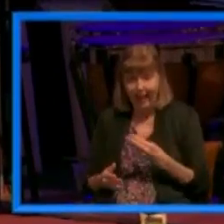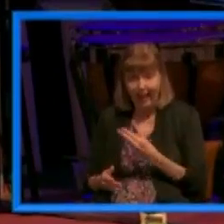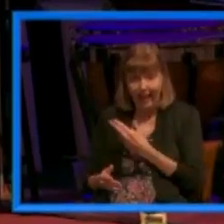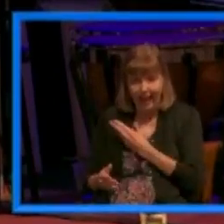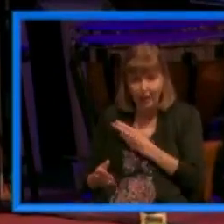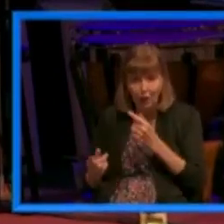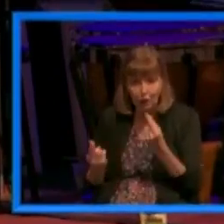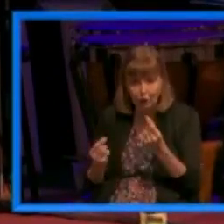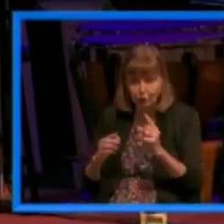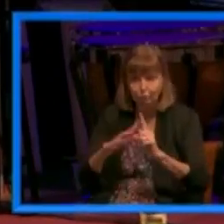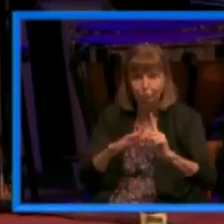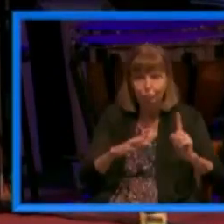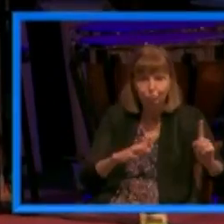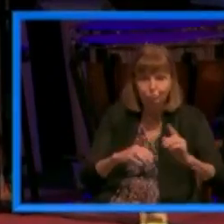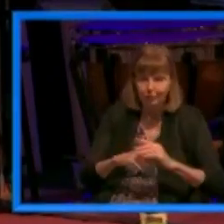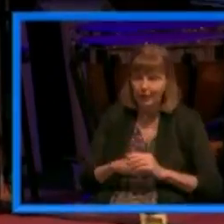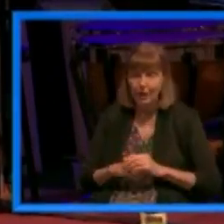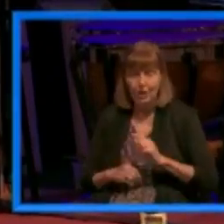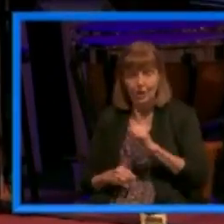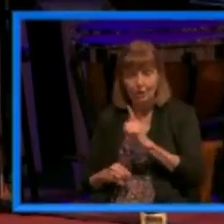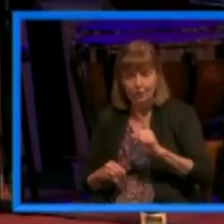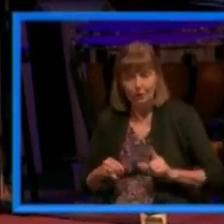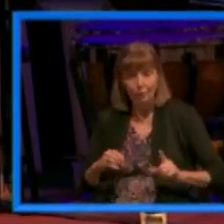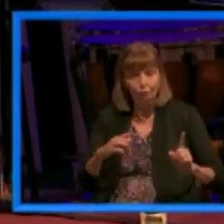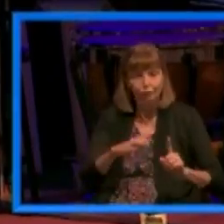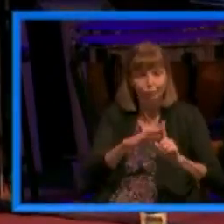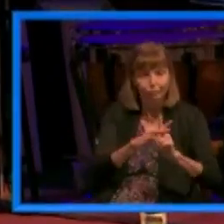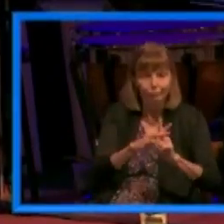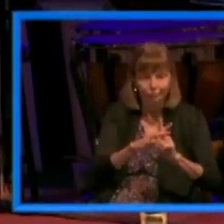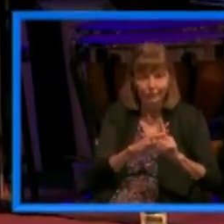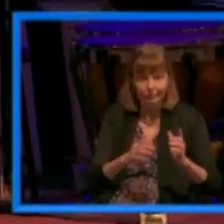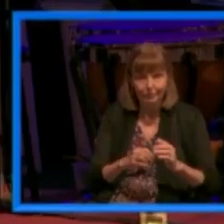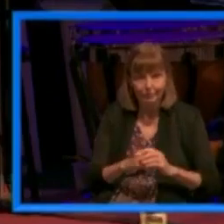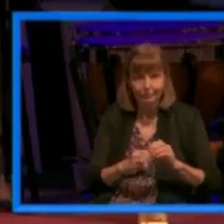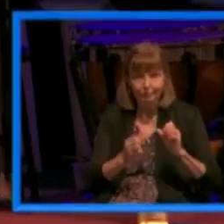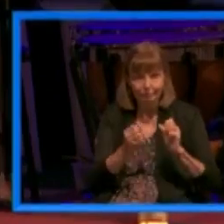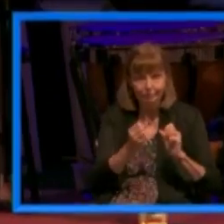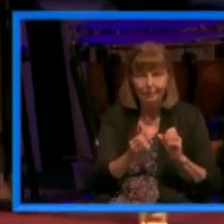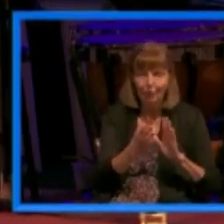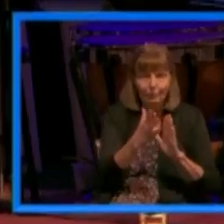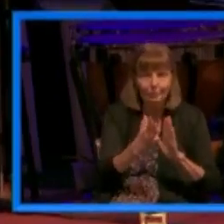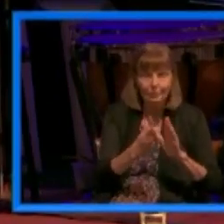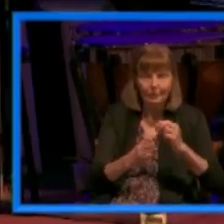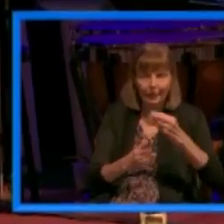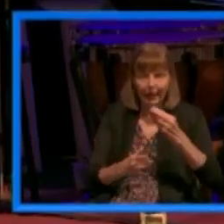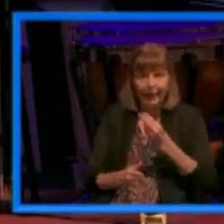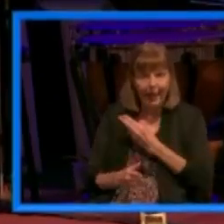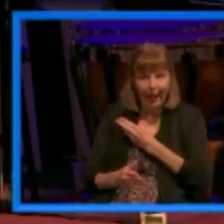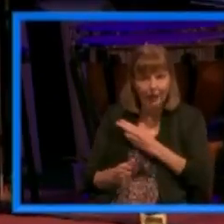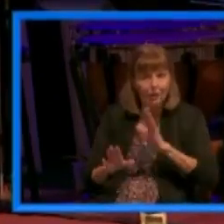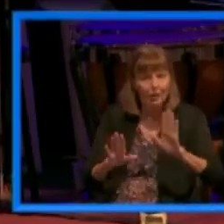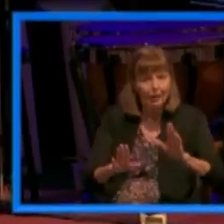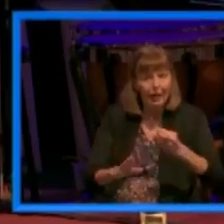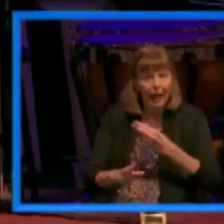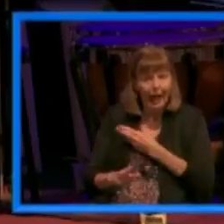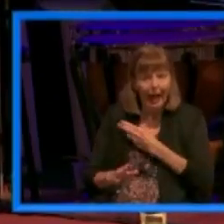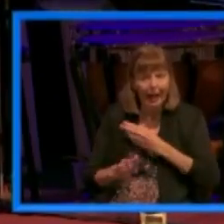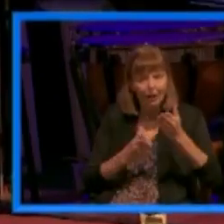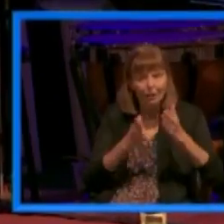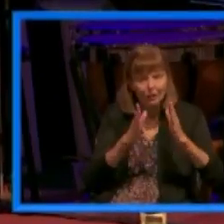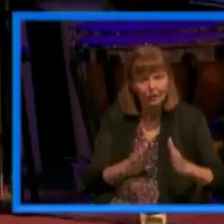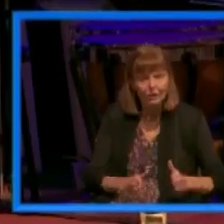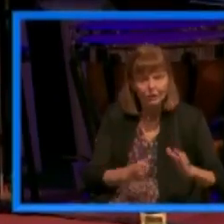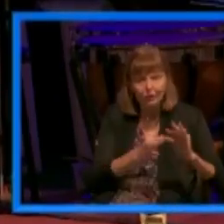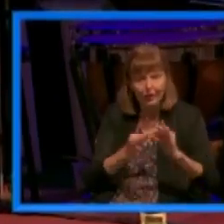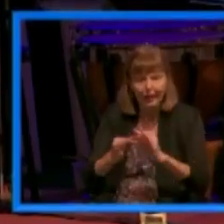of the water in the wilderness, the spring on the way to Shur, and he said, "Hagar, servant of Sarah, where have you come from and where